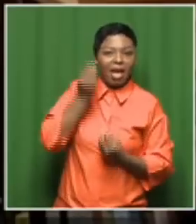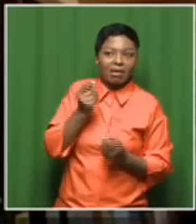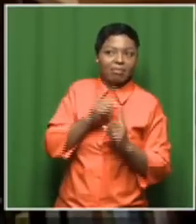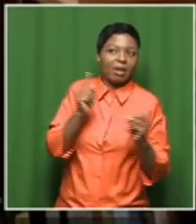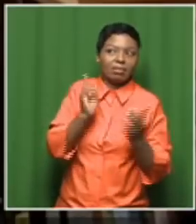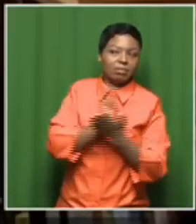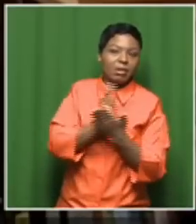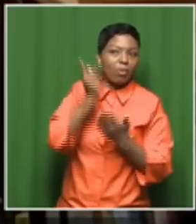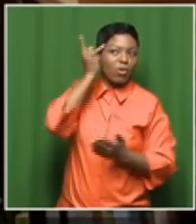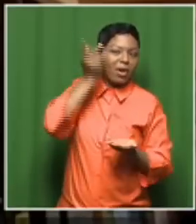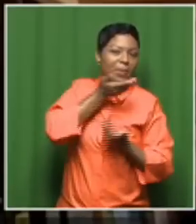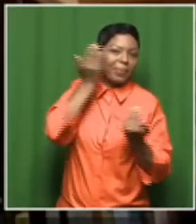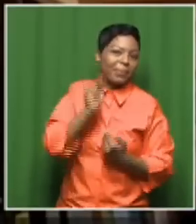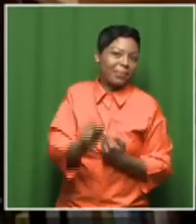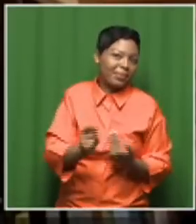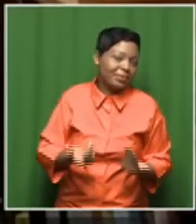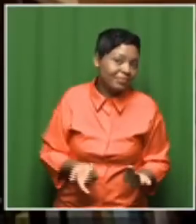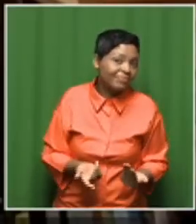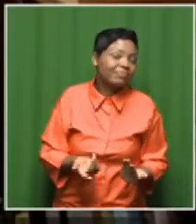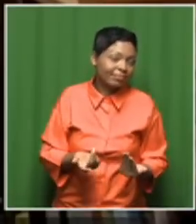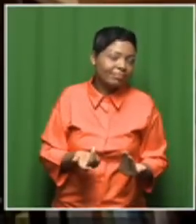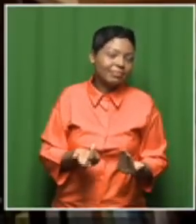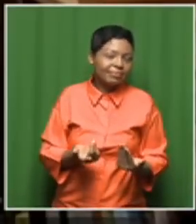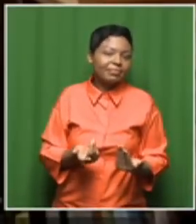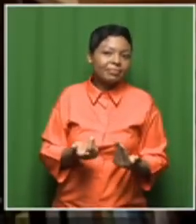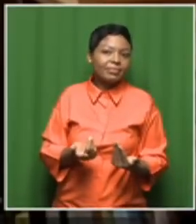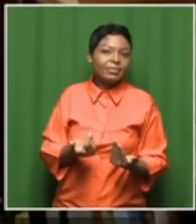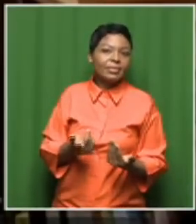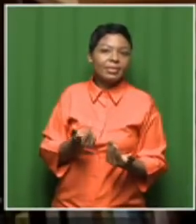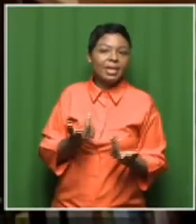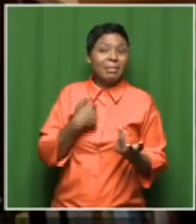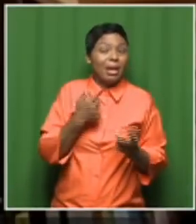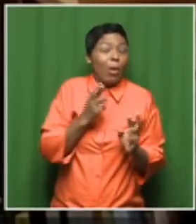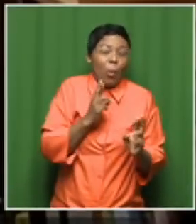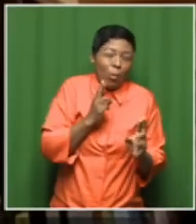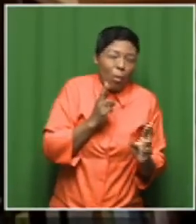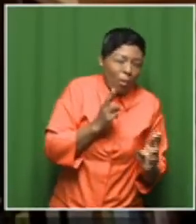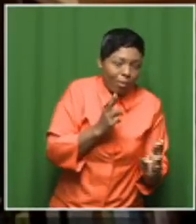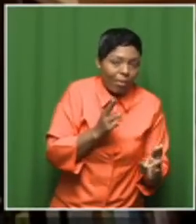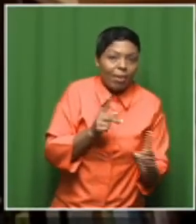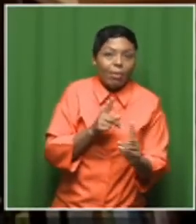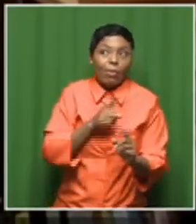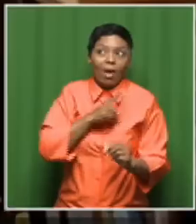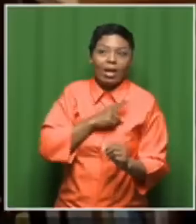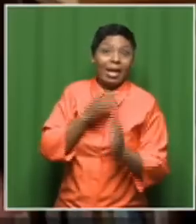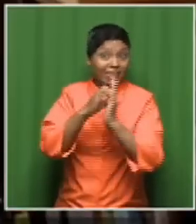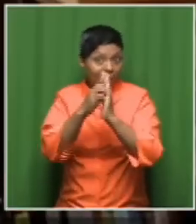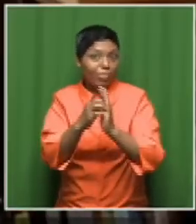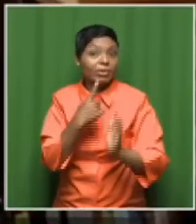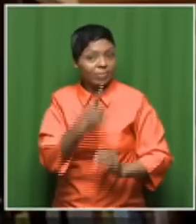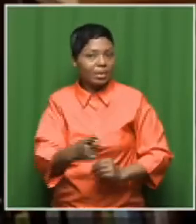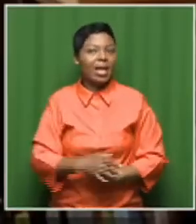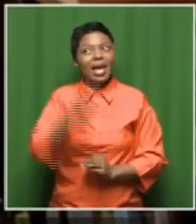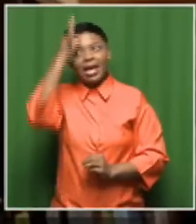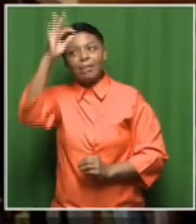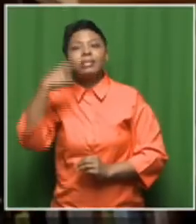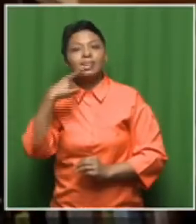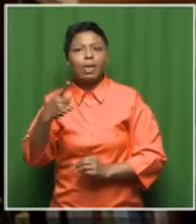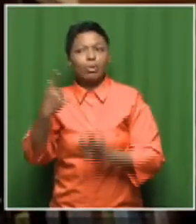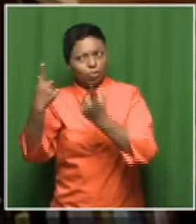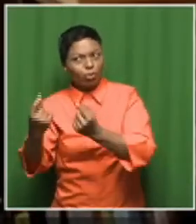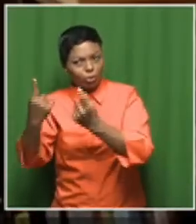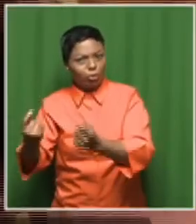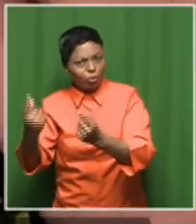hope. I just build on that hope because, for example, the government keeps saying we're doing the education, we're going to